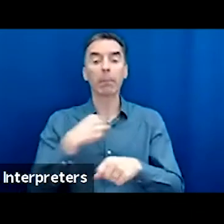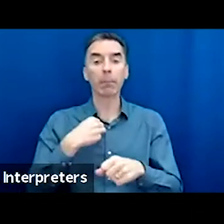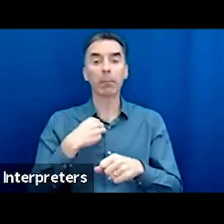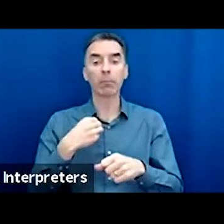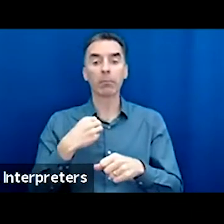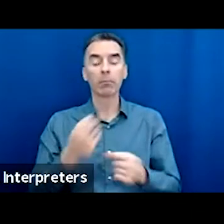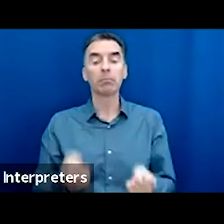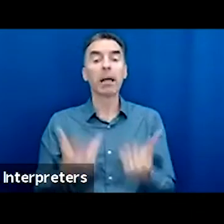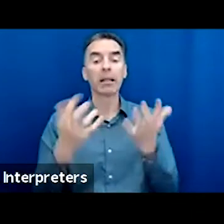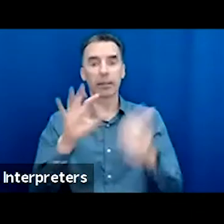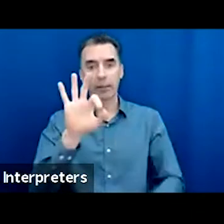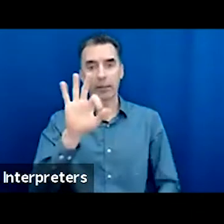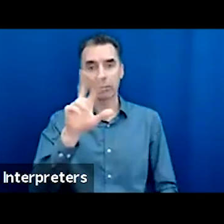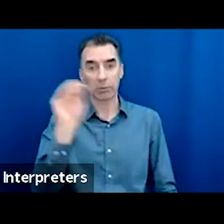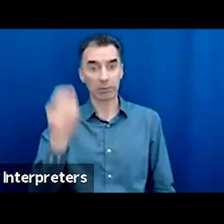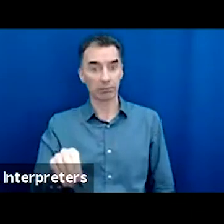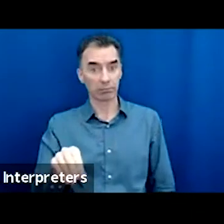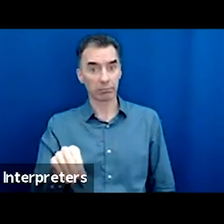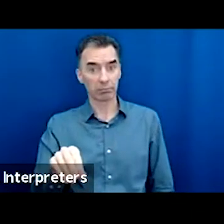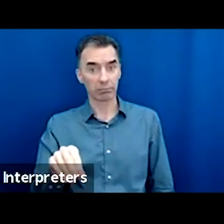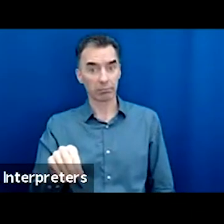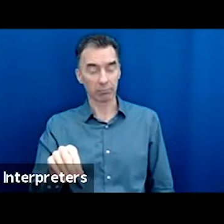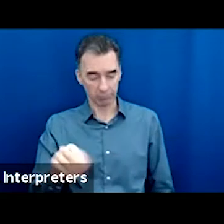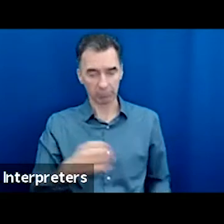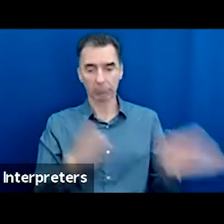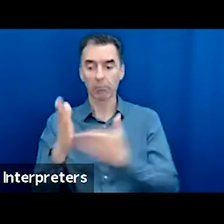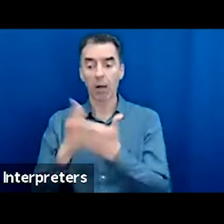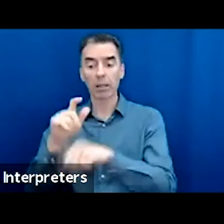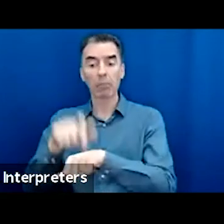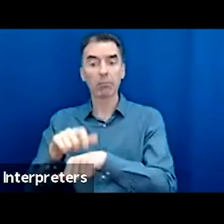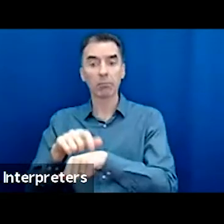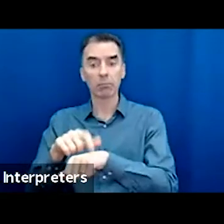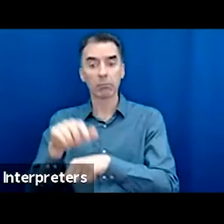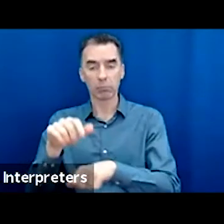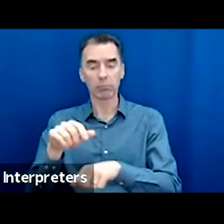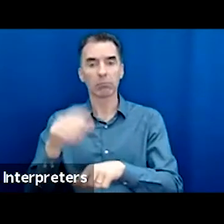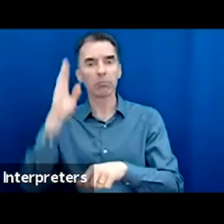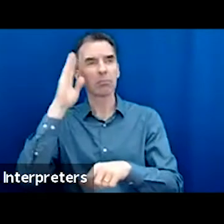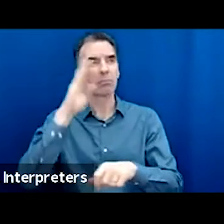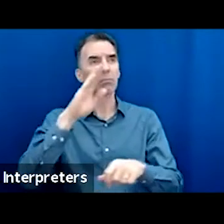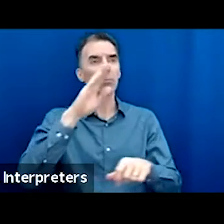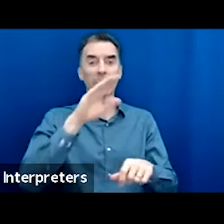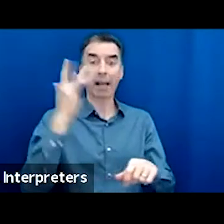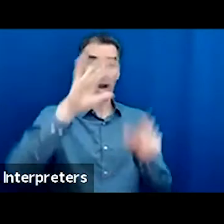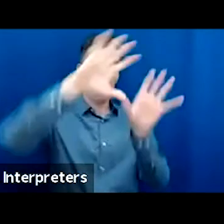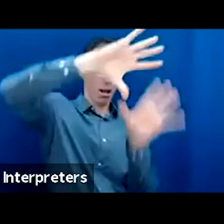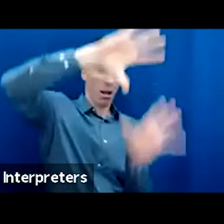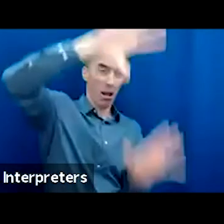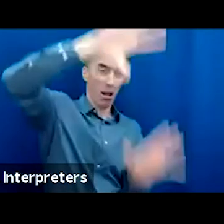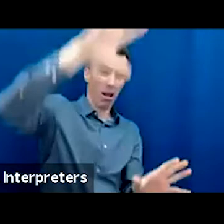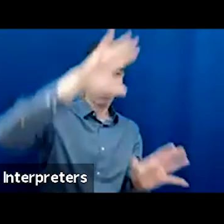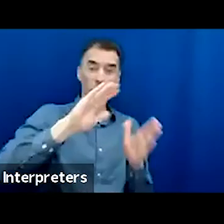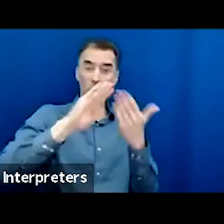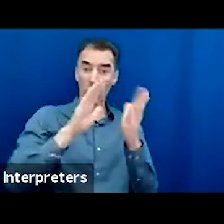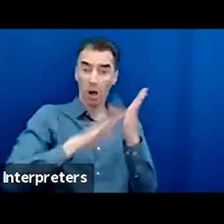93%. Okay. Part-timers consistently rank out of 72 colleges or 72 community college